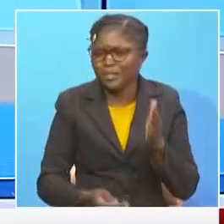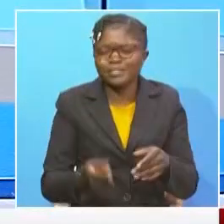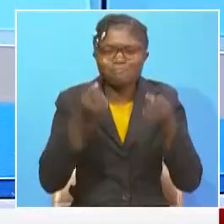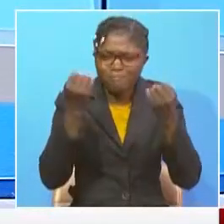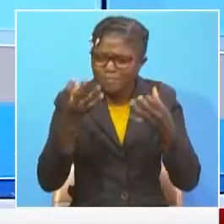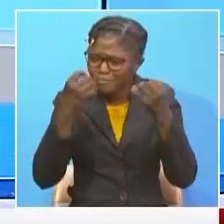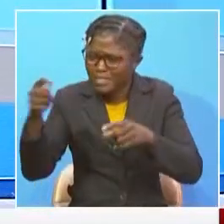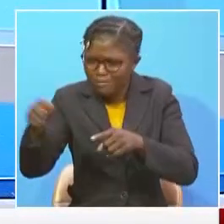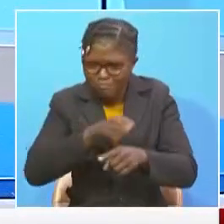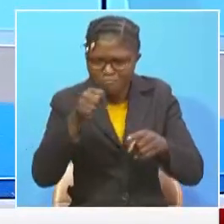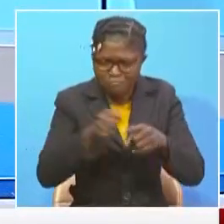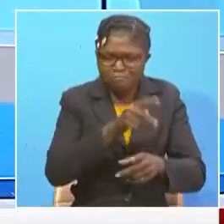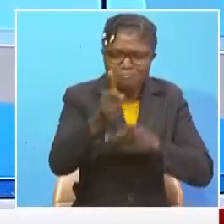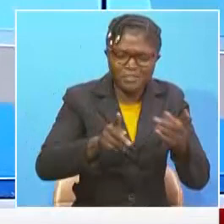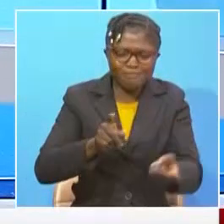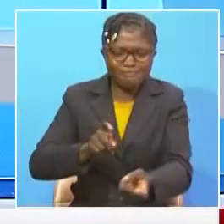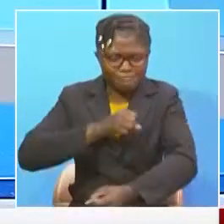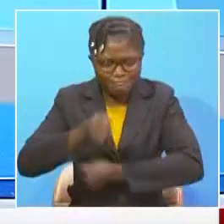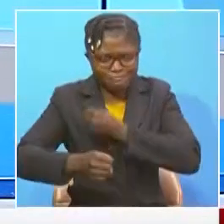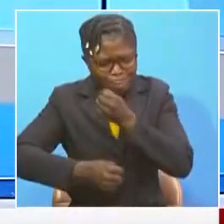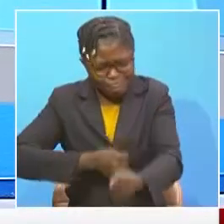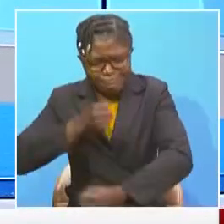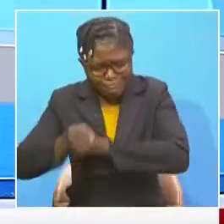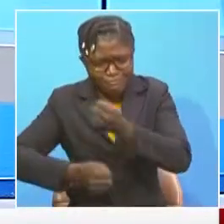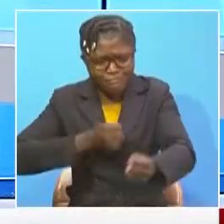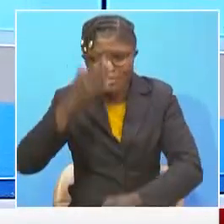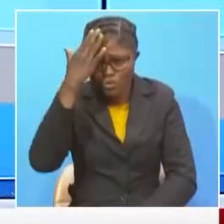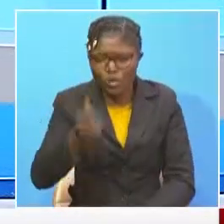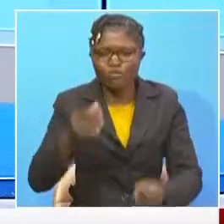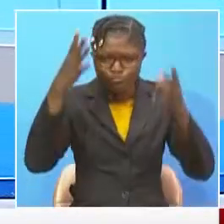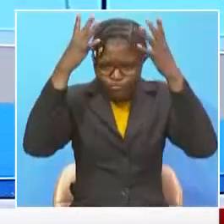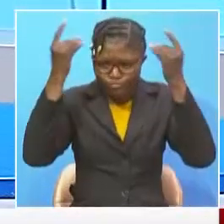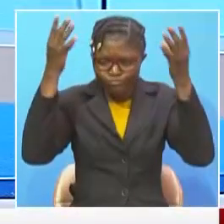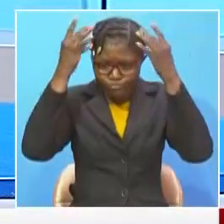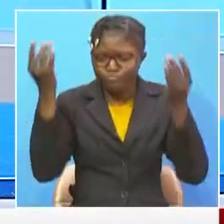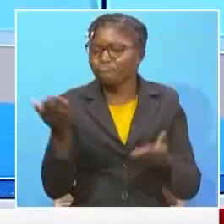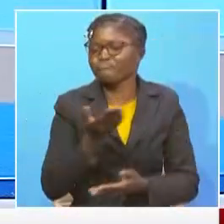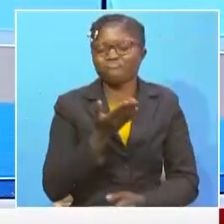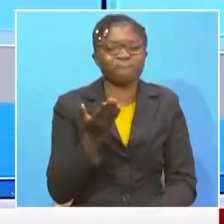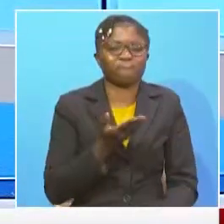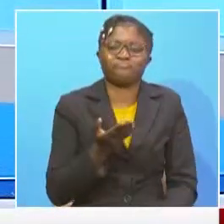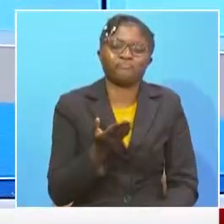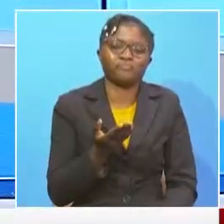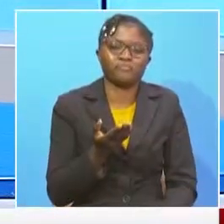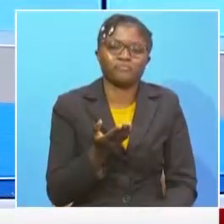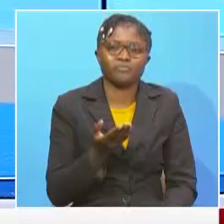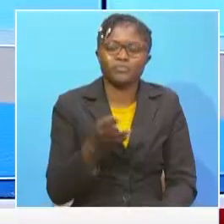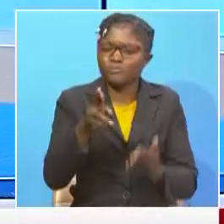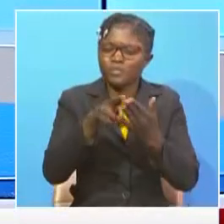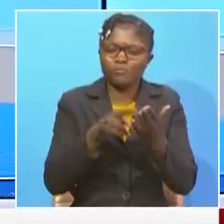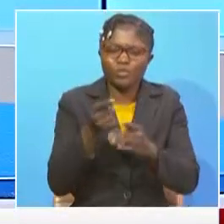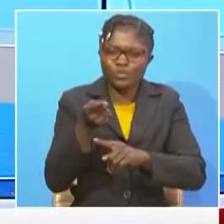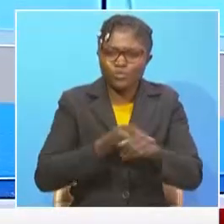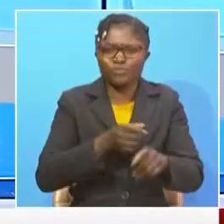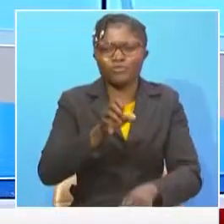rural areas are struggling to meet the standards due to lack of knowledge and exposure. Namsokwe Bwembia reports from